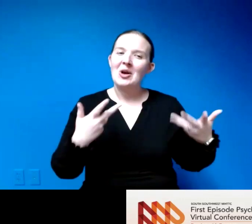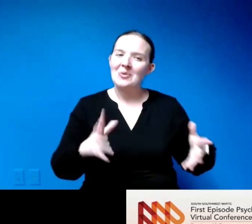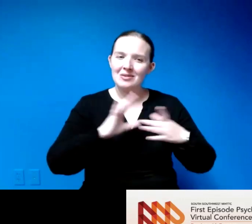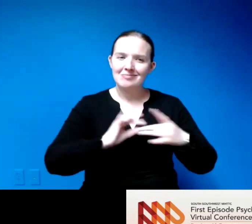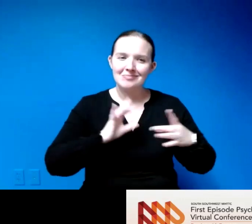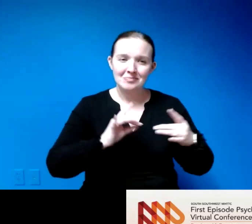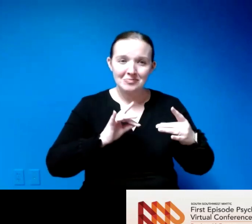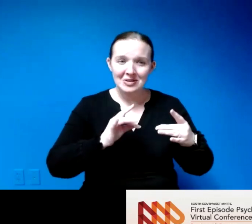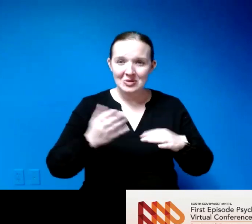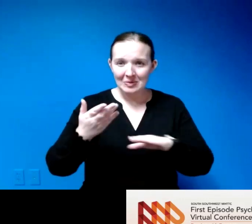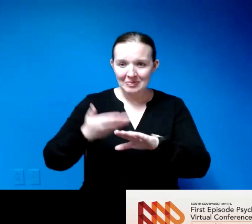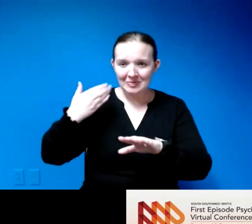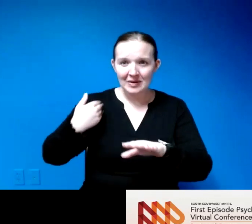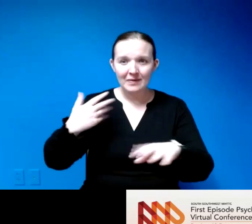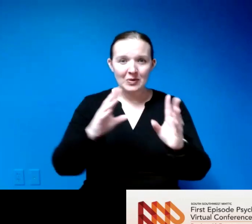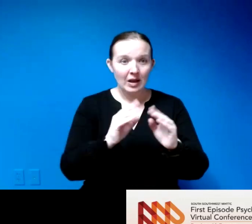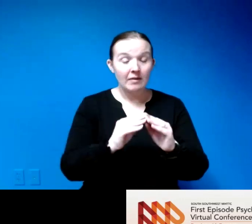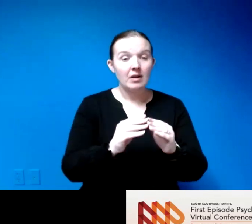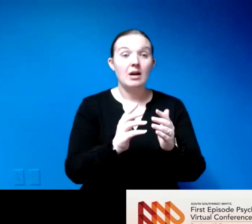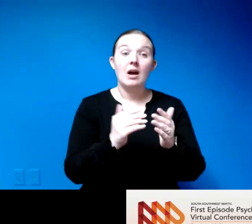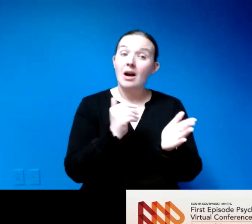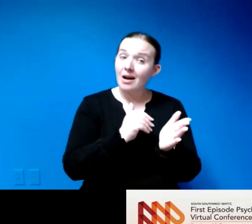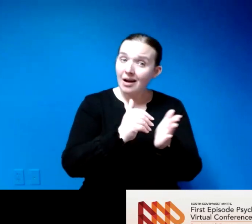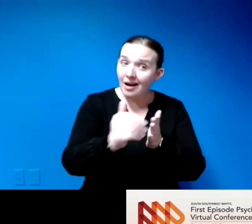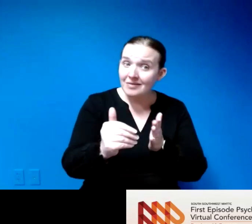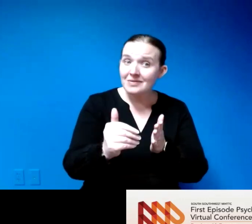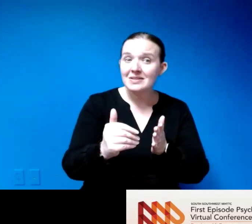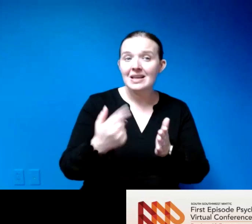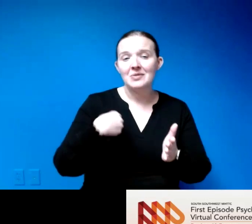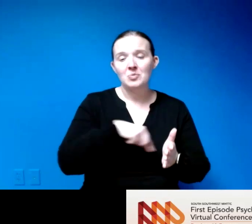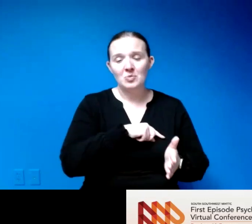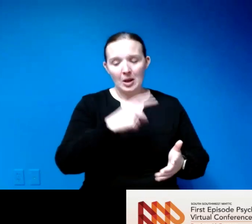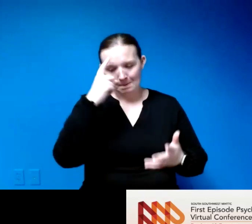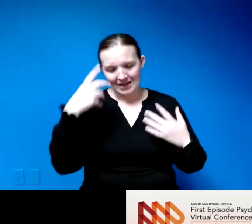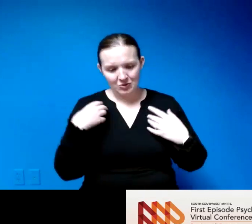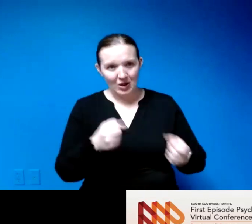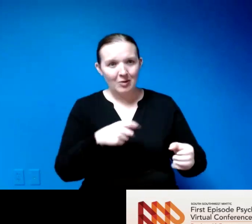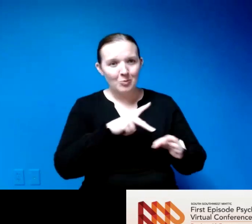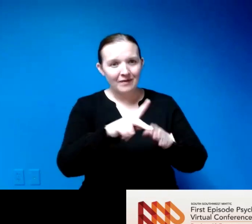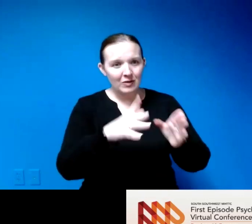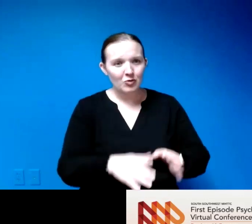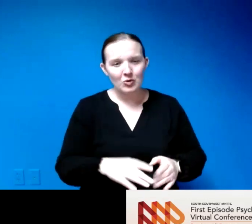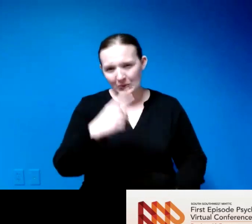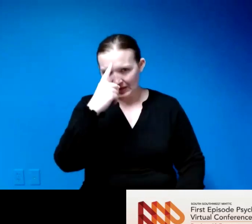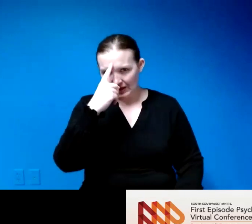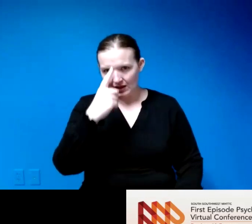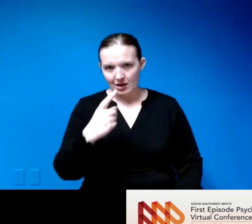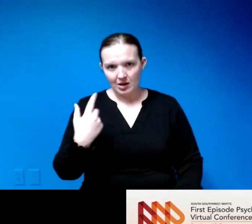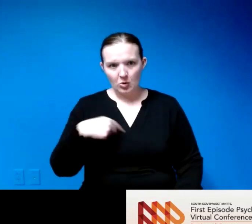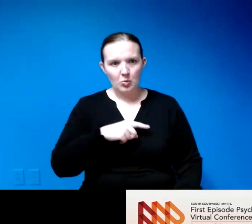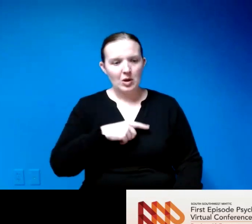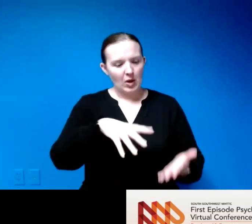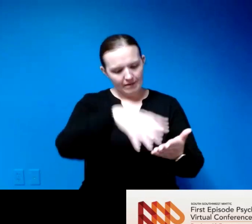in the conference, is a lot of times as mental health professionals, we think about, we're going to have this